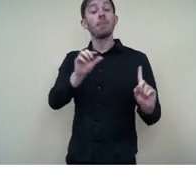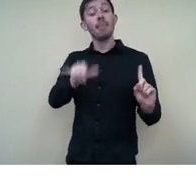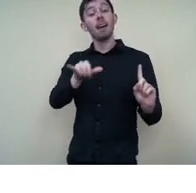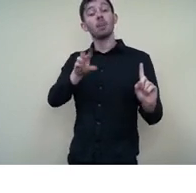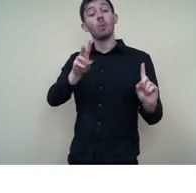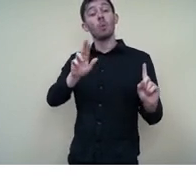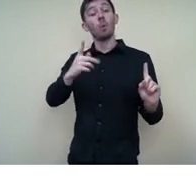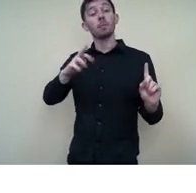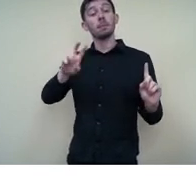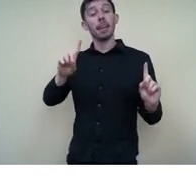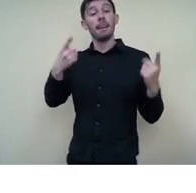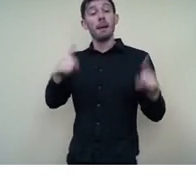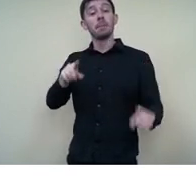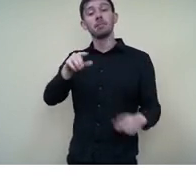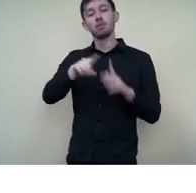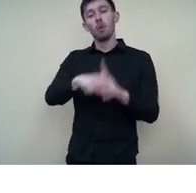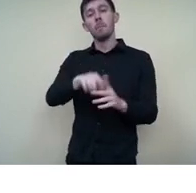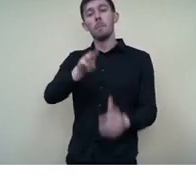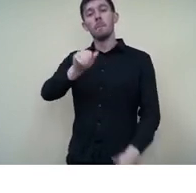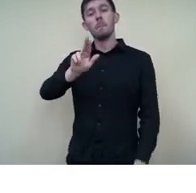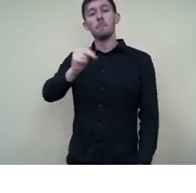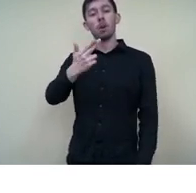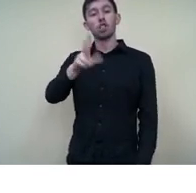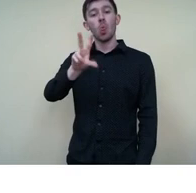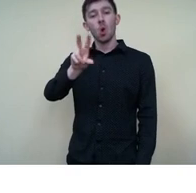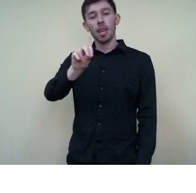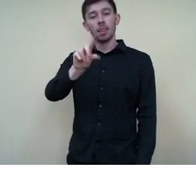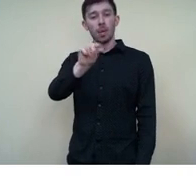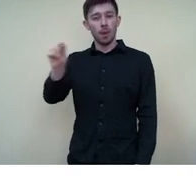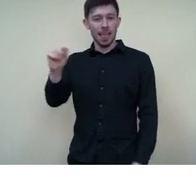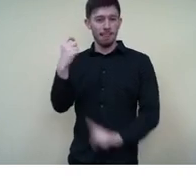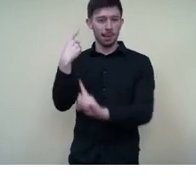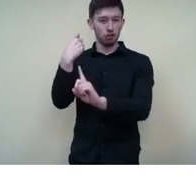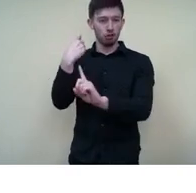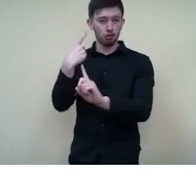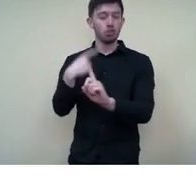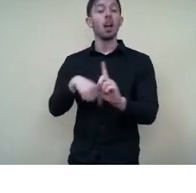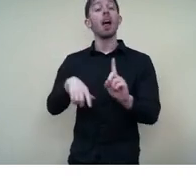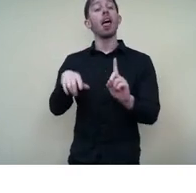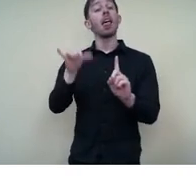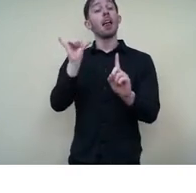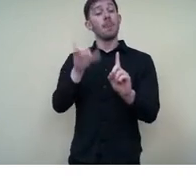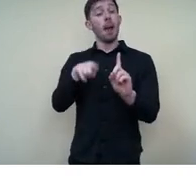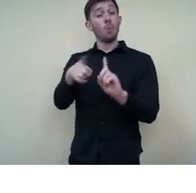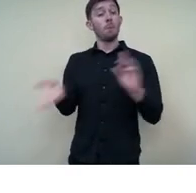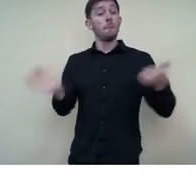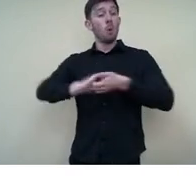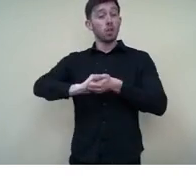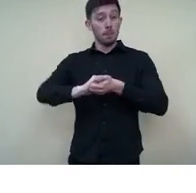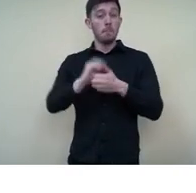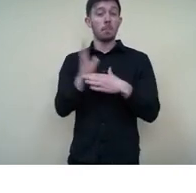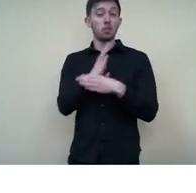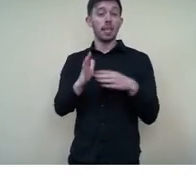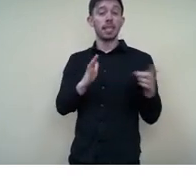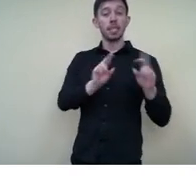Speed was started in March 30th of last year, like I mentioned. And so Operation Warp Speed was a partnership between